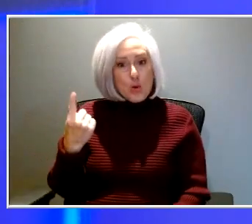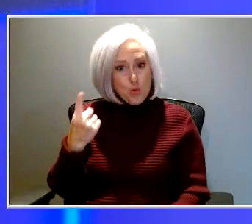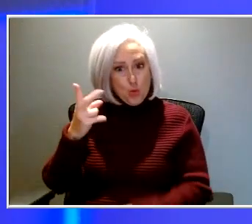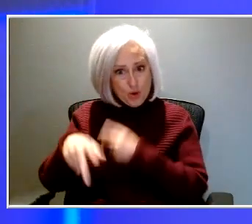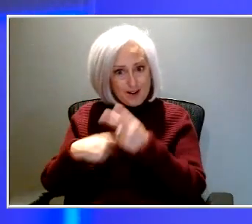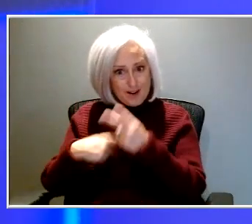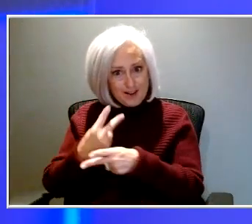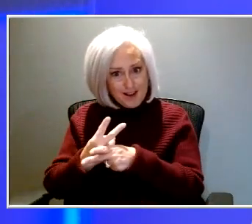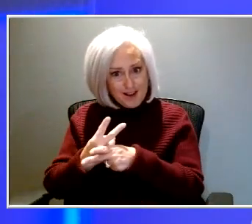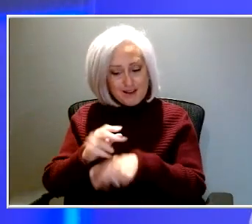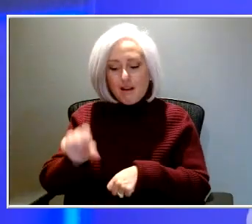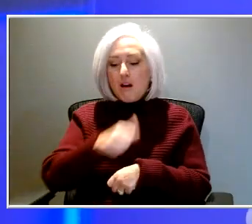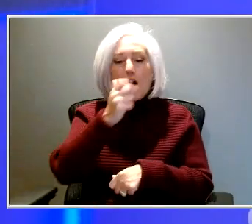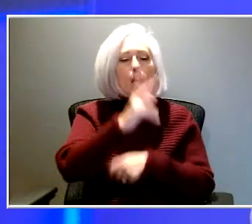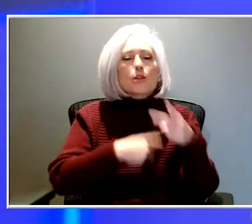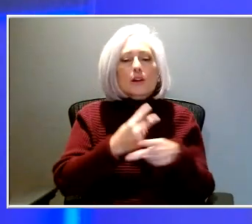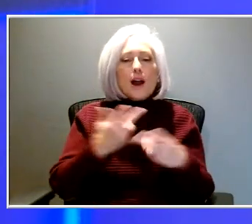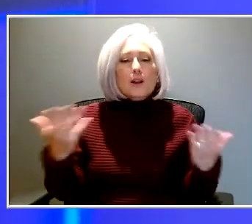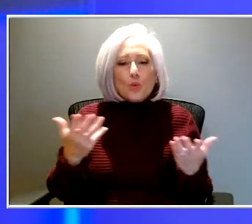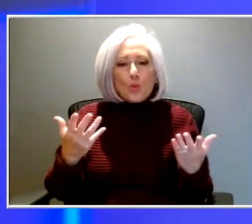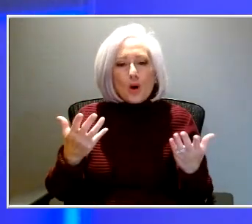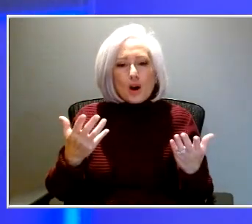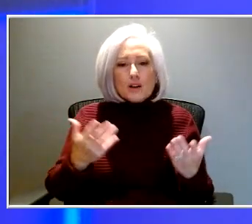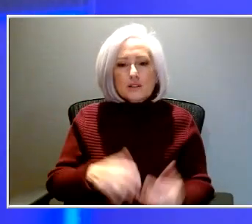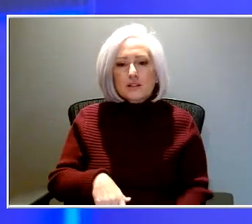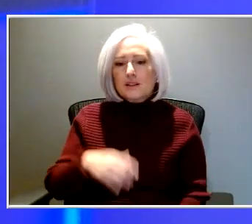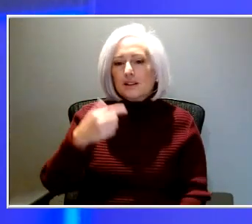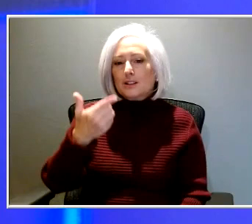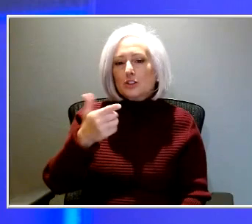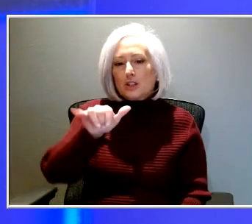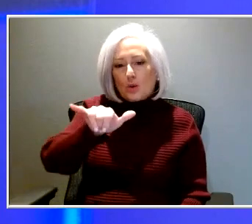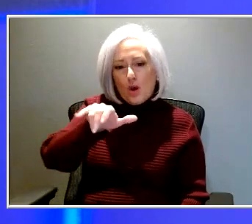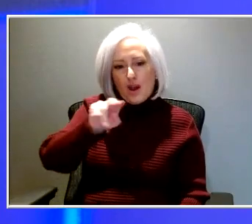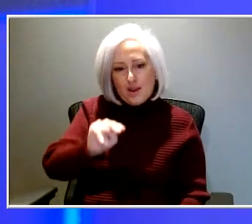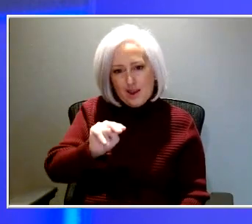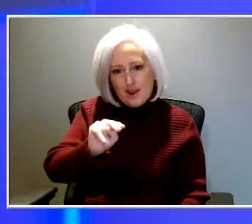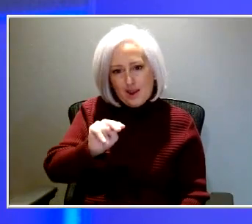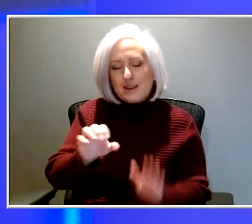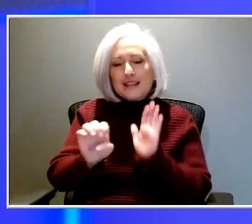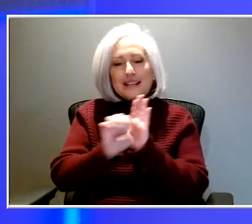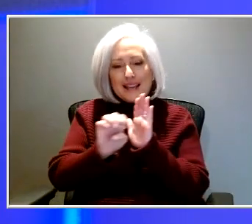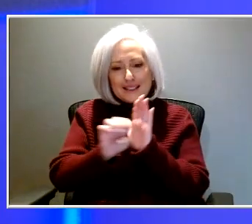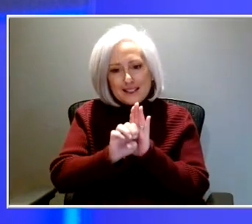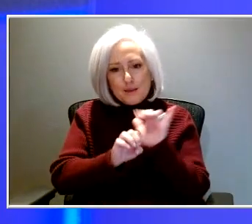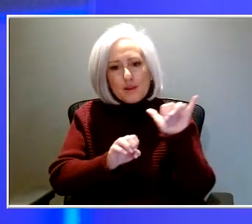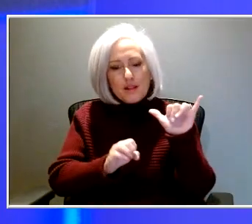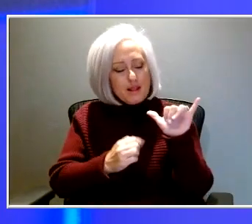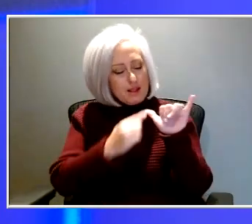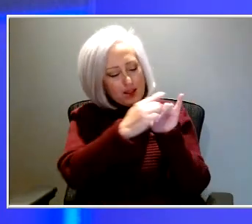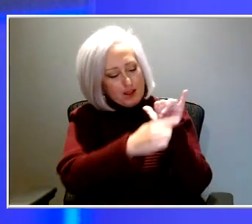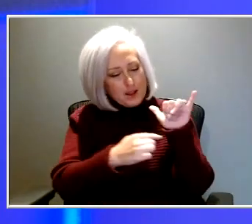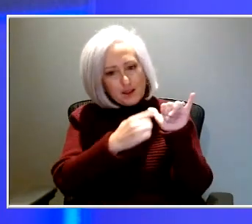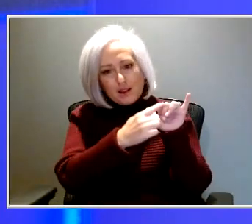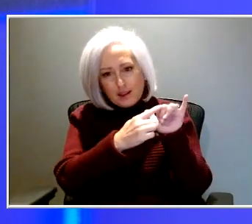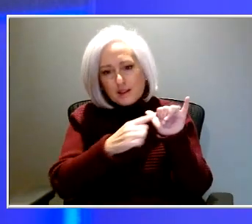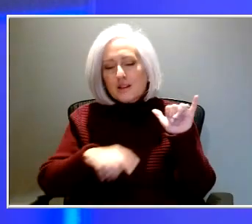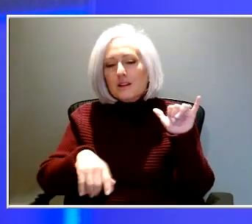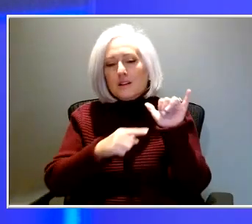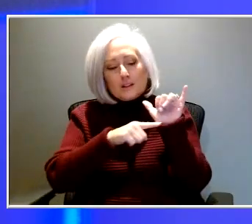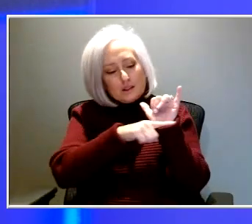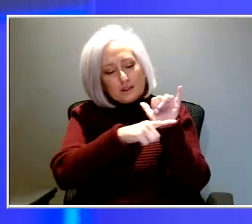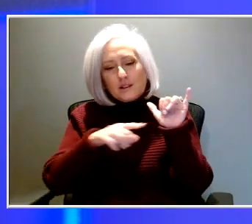common example would be gynecologic cancer, cervical cancer, endometrial cancer. There have been lots of clinical trials to